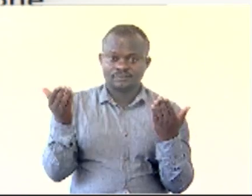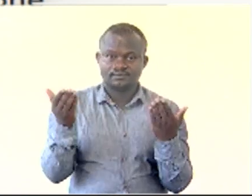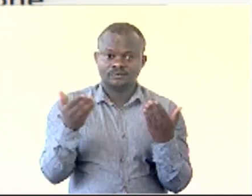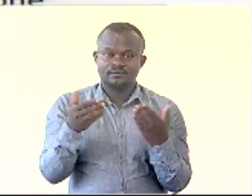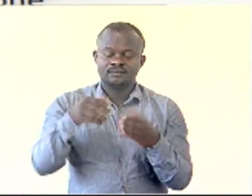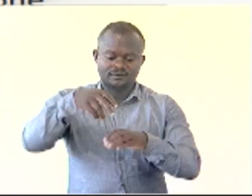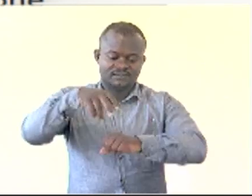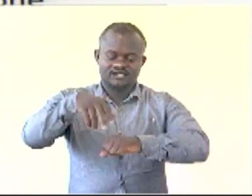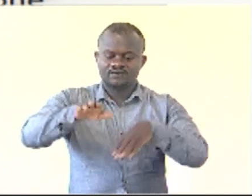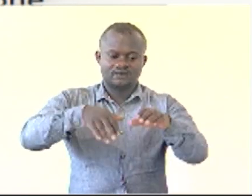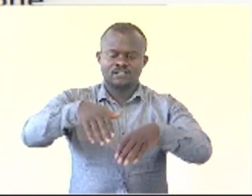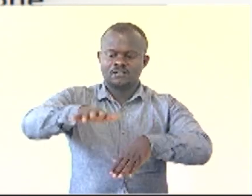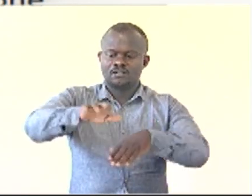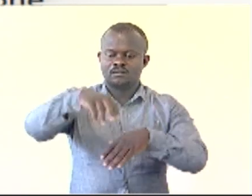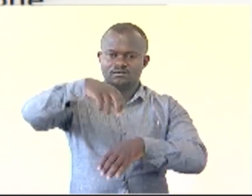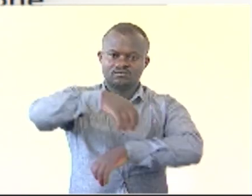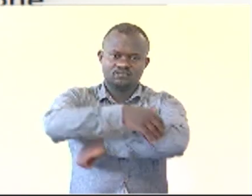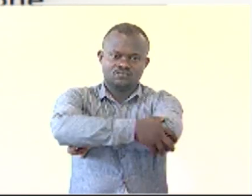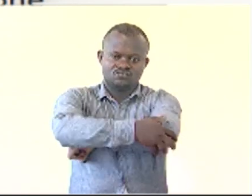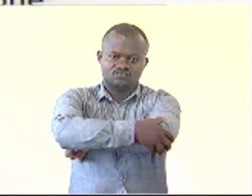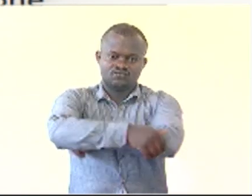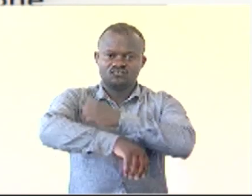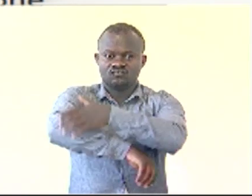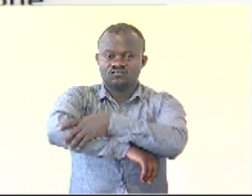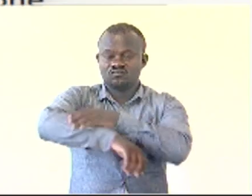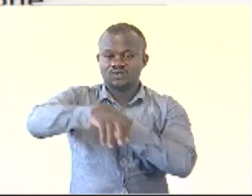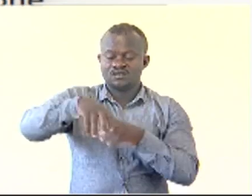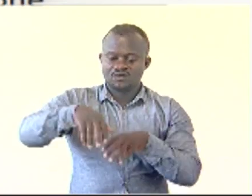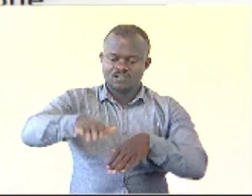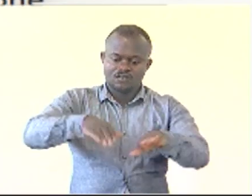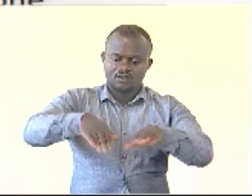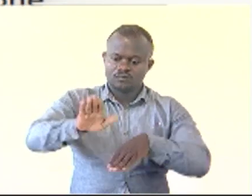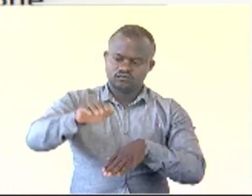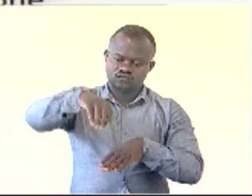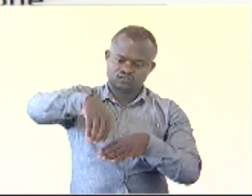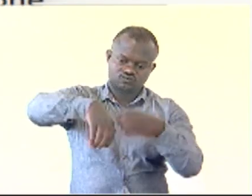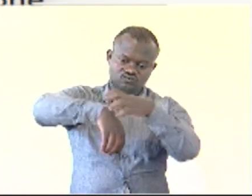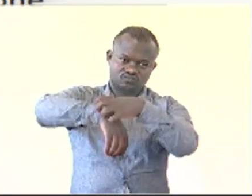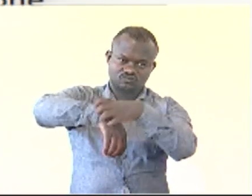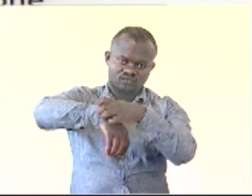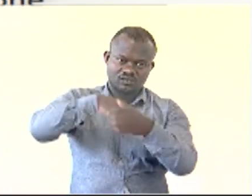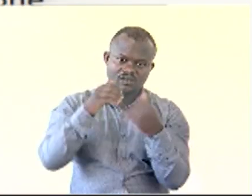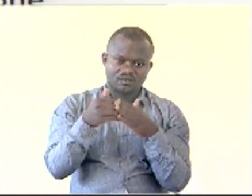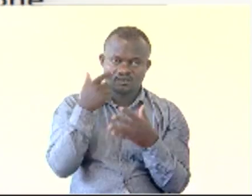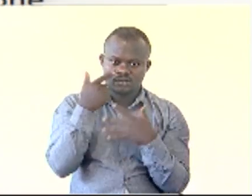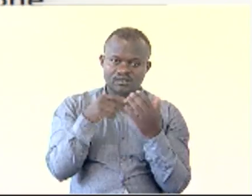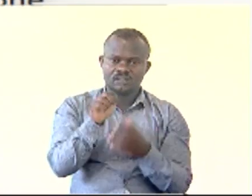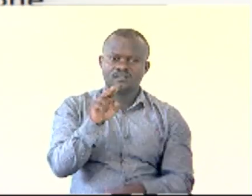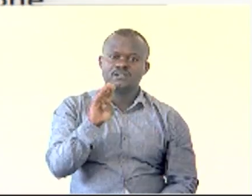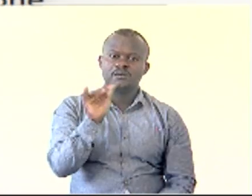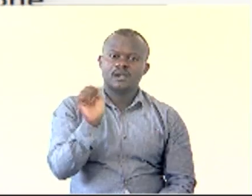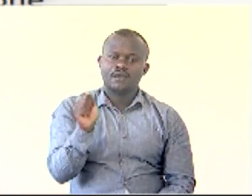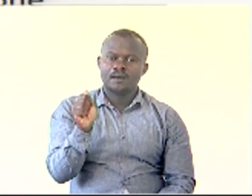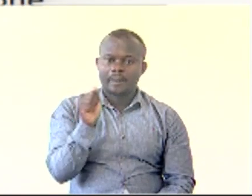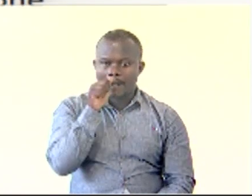jerking. We have this joint, we have this bone, which is called a femur. We have this, which is called tibia.